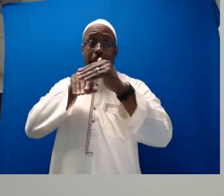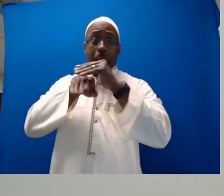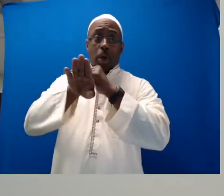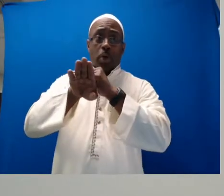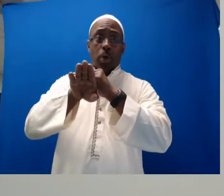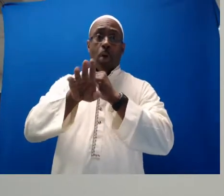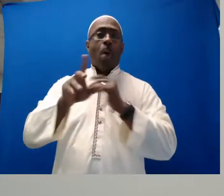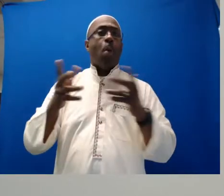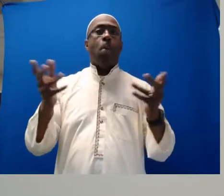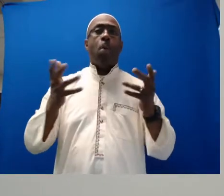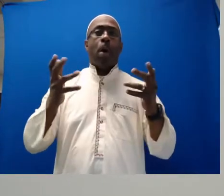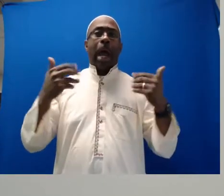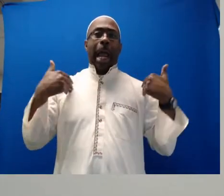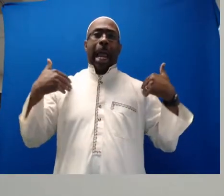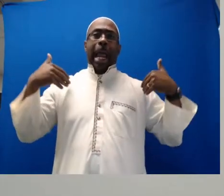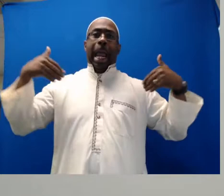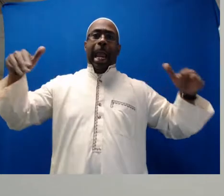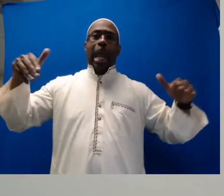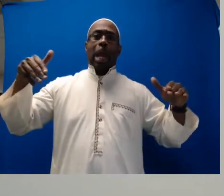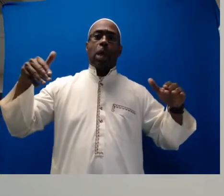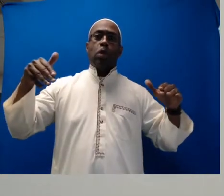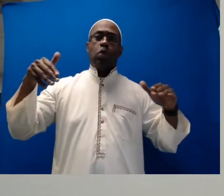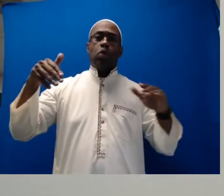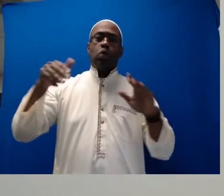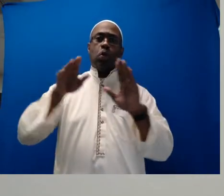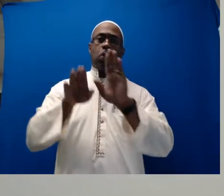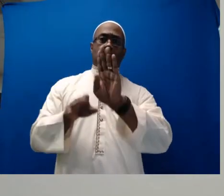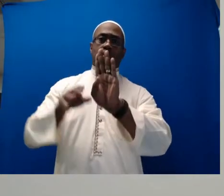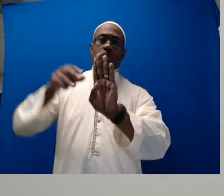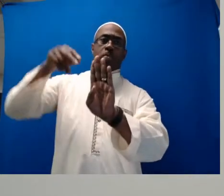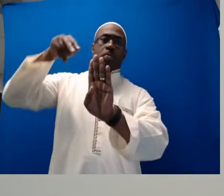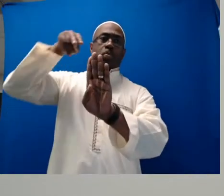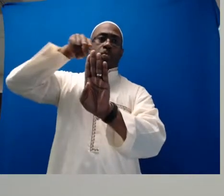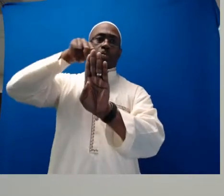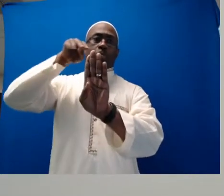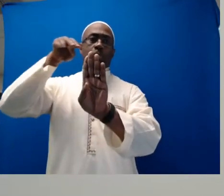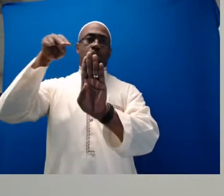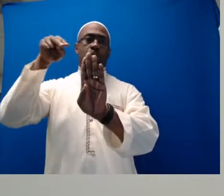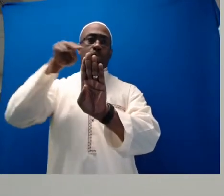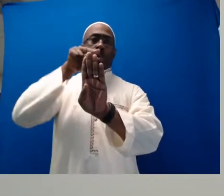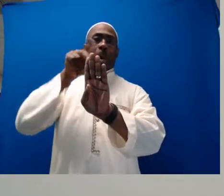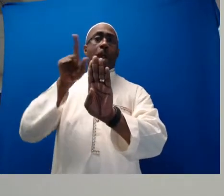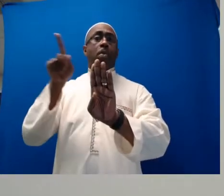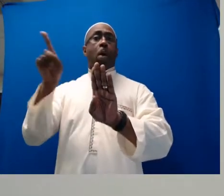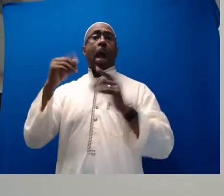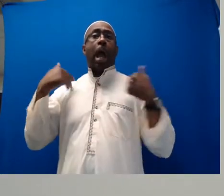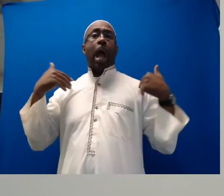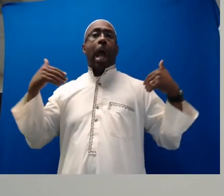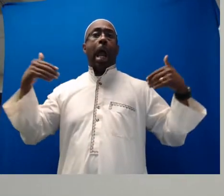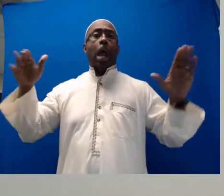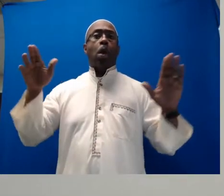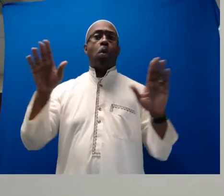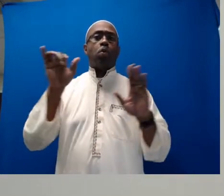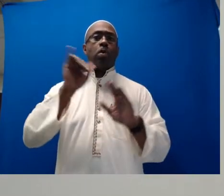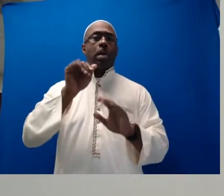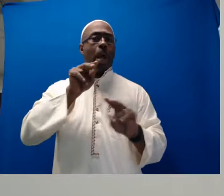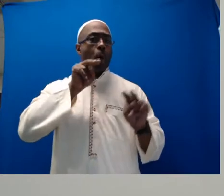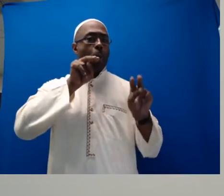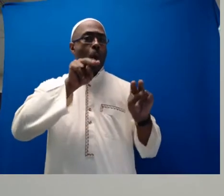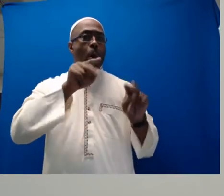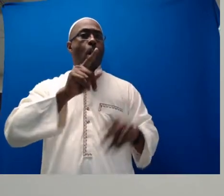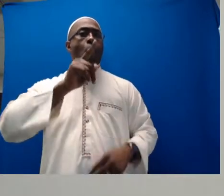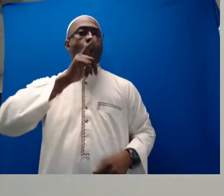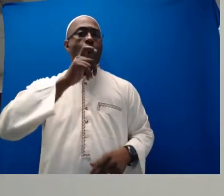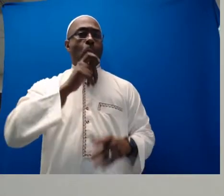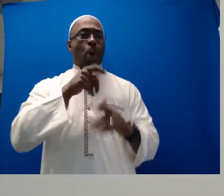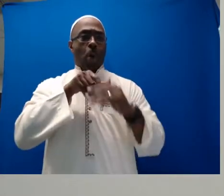are angels. And these angels are acting as attendance monitors. They